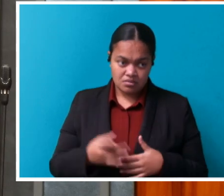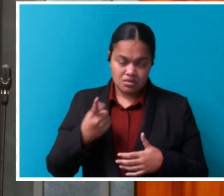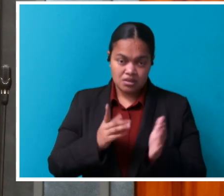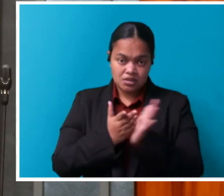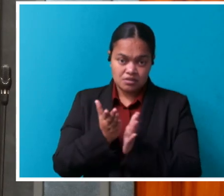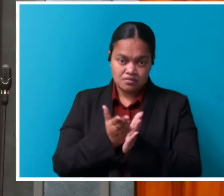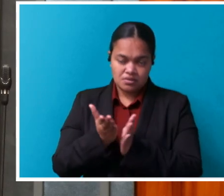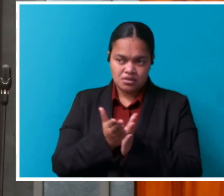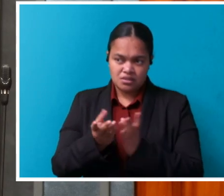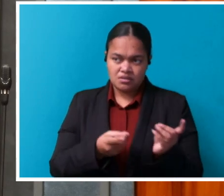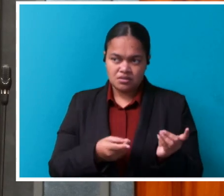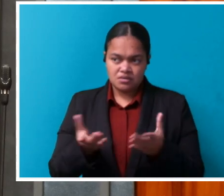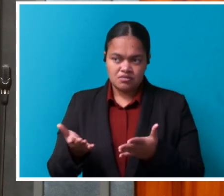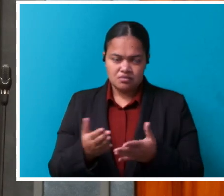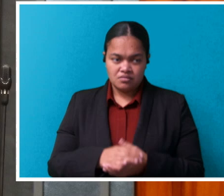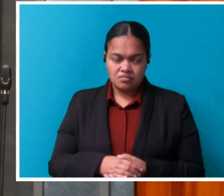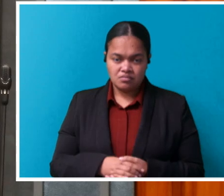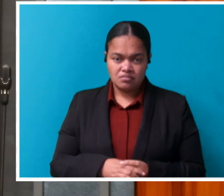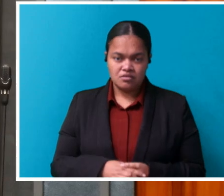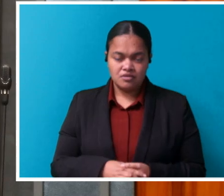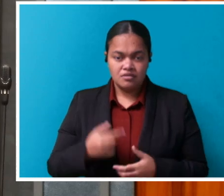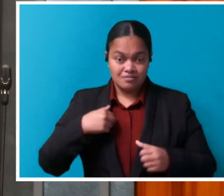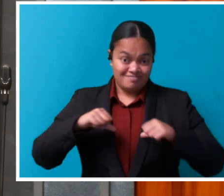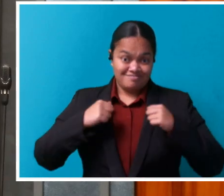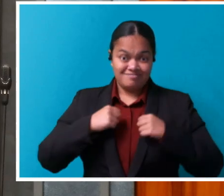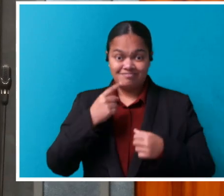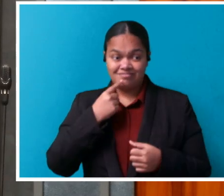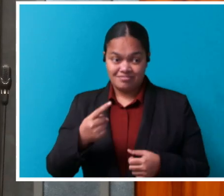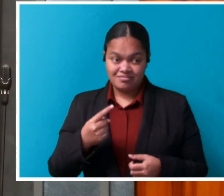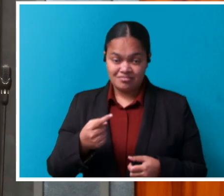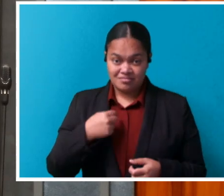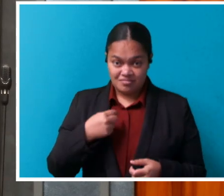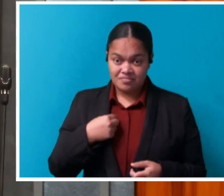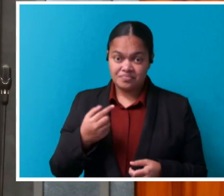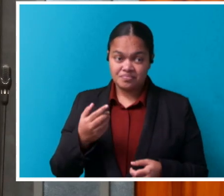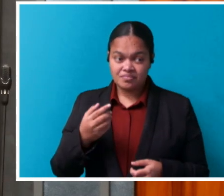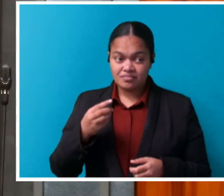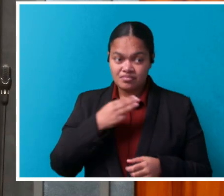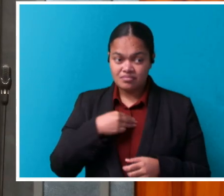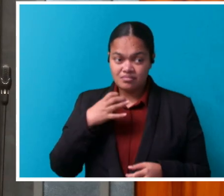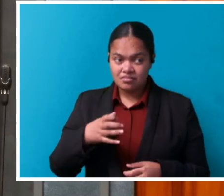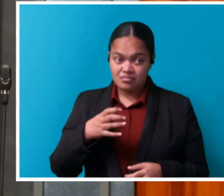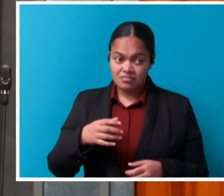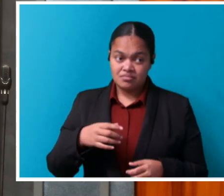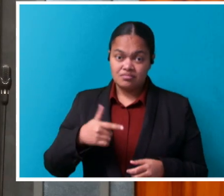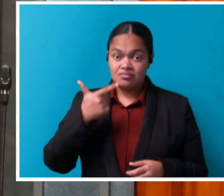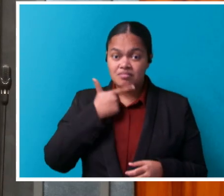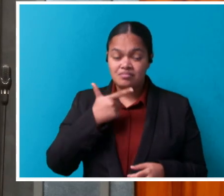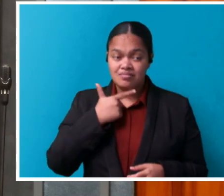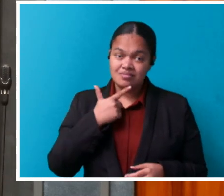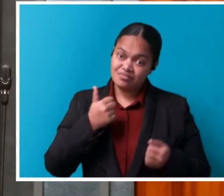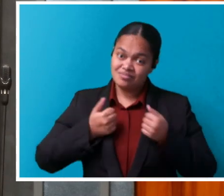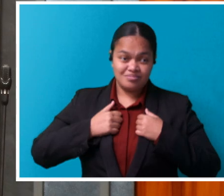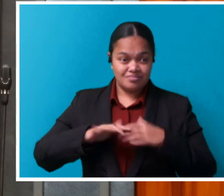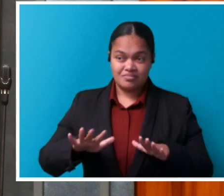delivery. And I am proud to say, as one of the line ministers, that TSLS has done remarkably well in